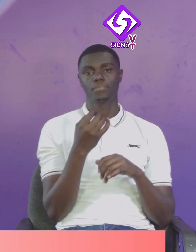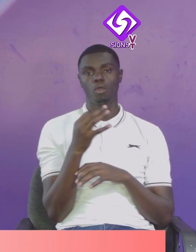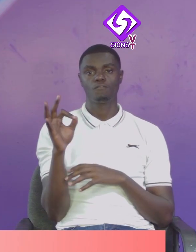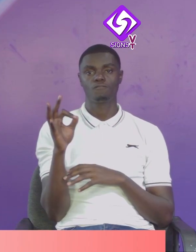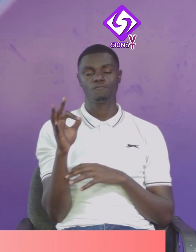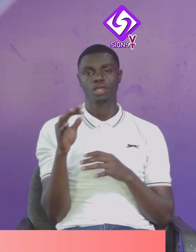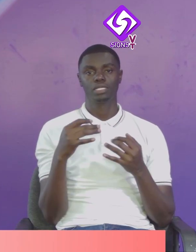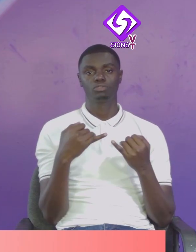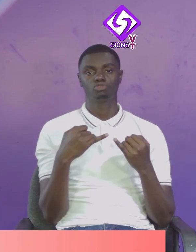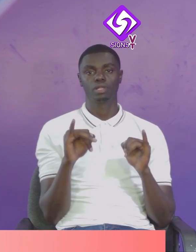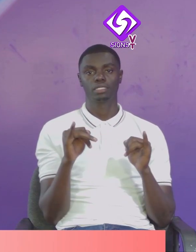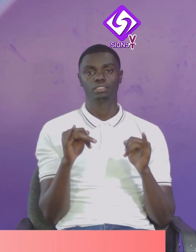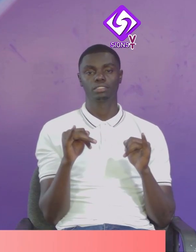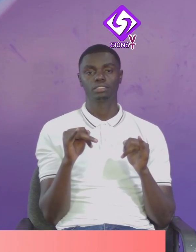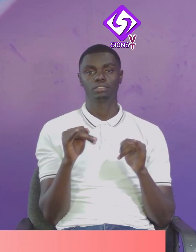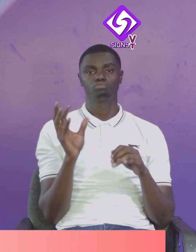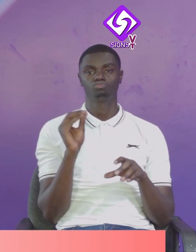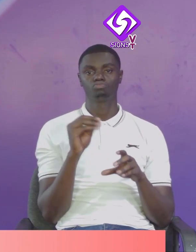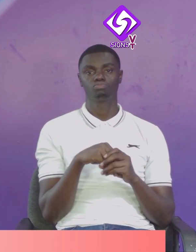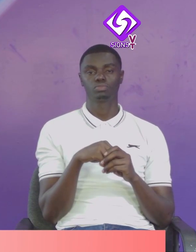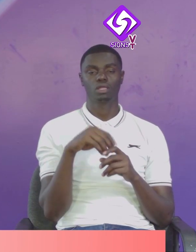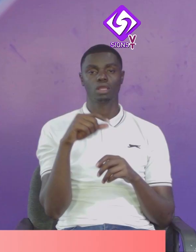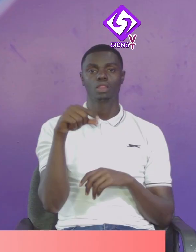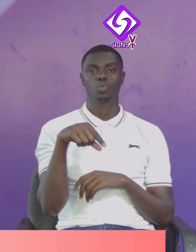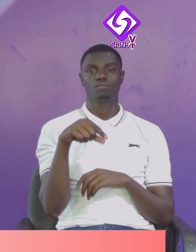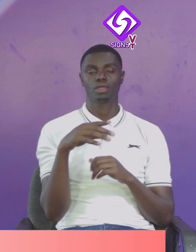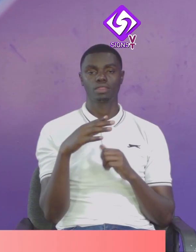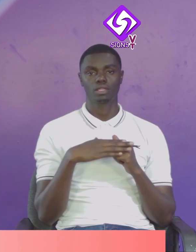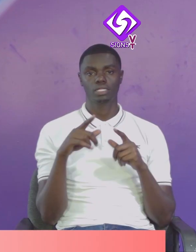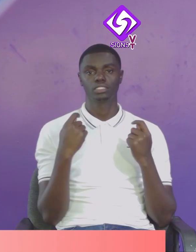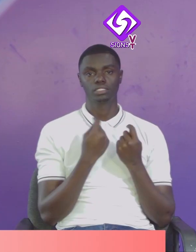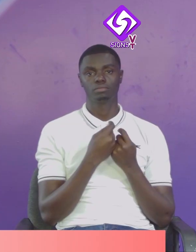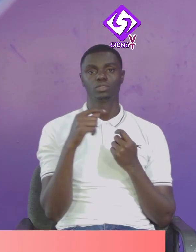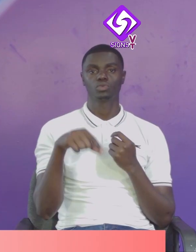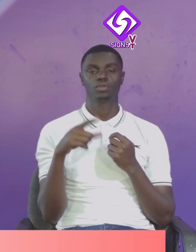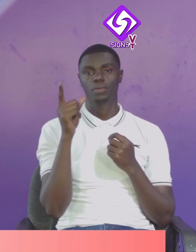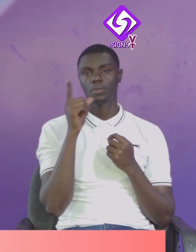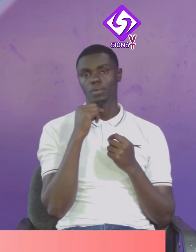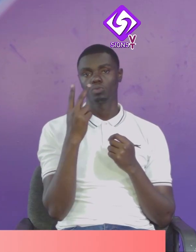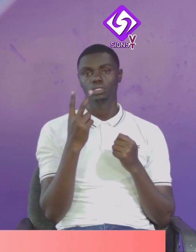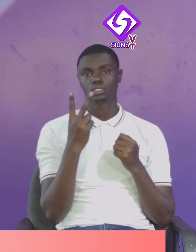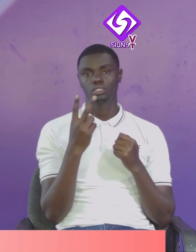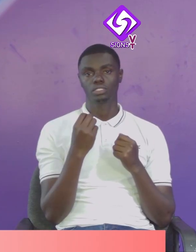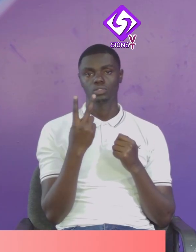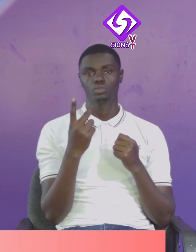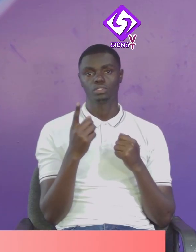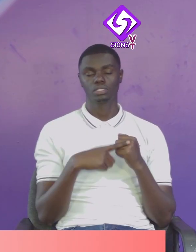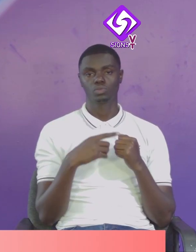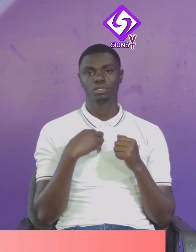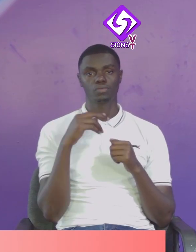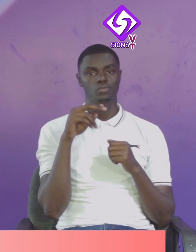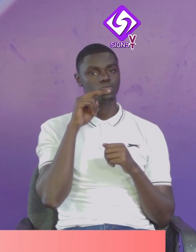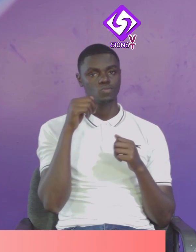and to try and be part of the qualifiers, the 9 teams that have qualified for the 2026 World Cup. We had Nigeria playing